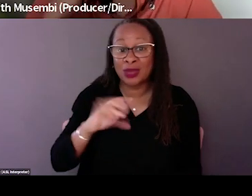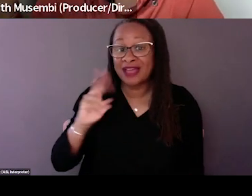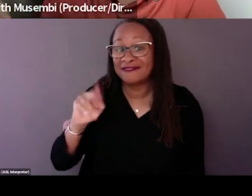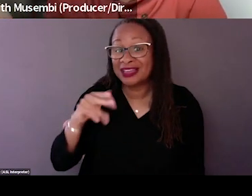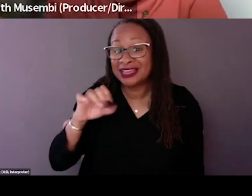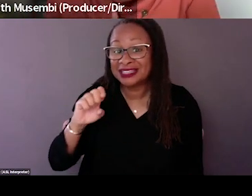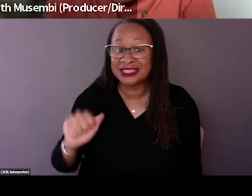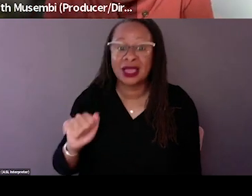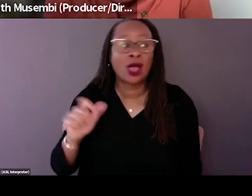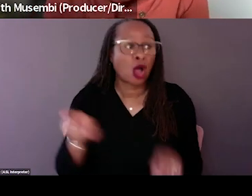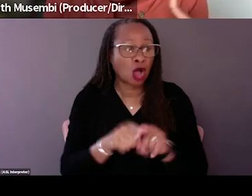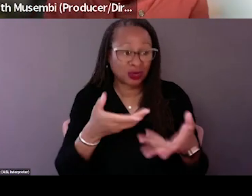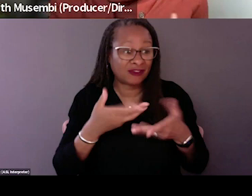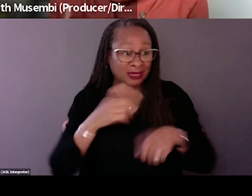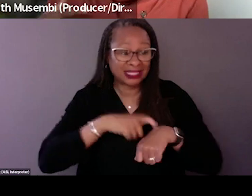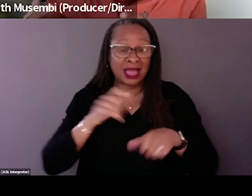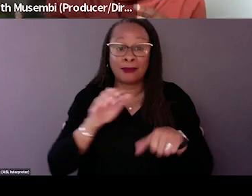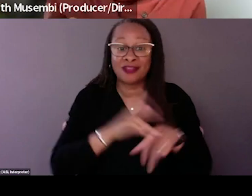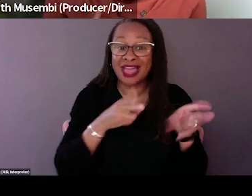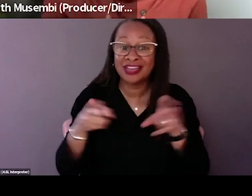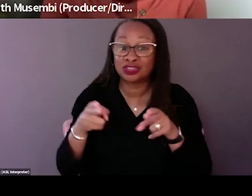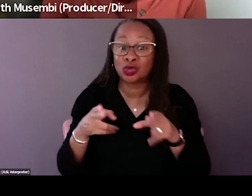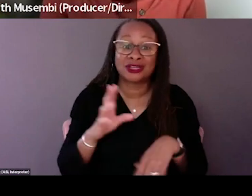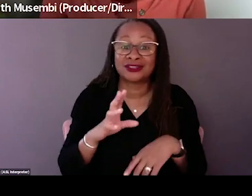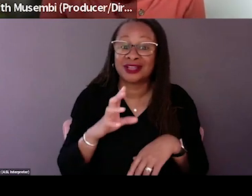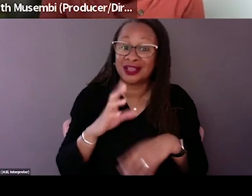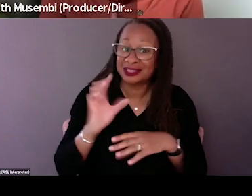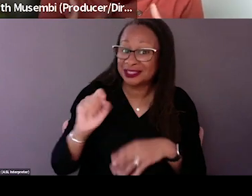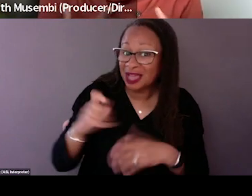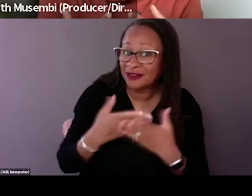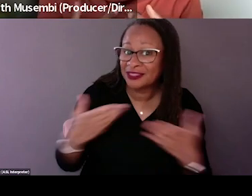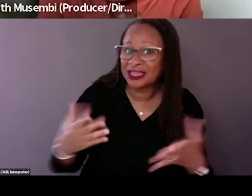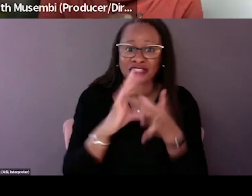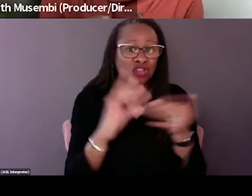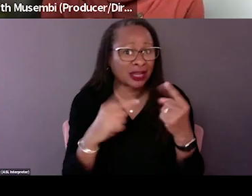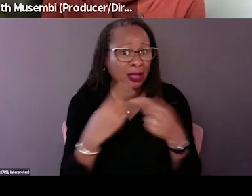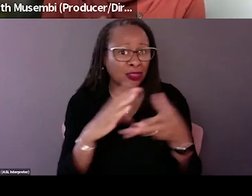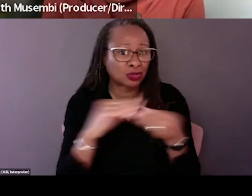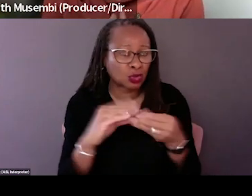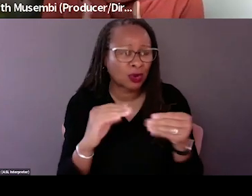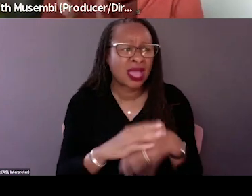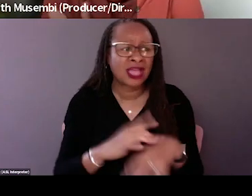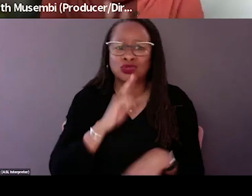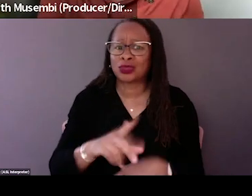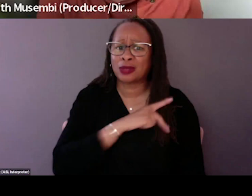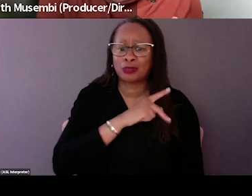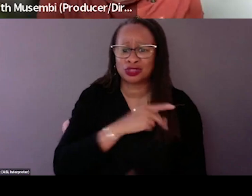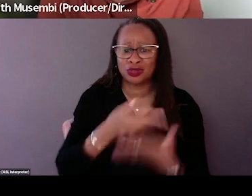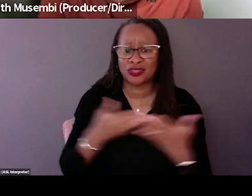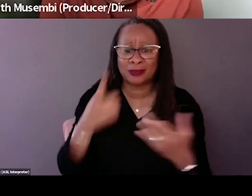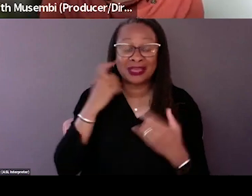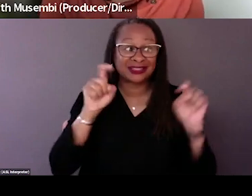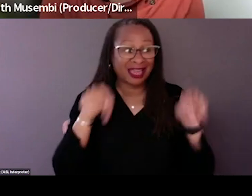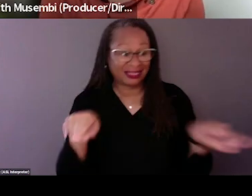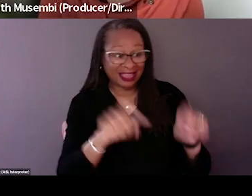time on the editorial side of things with chatting story. And it was such a personal thing because they could see I'm